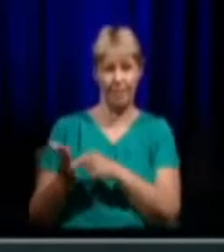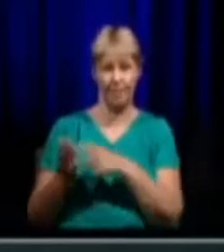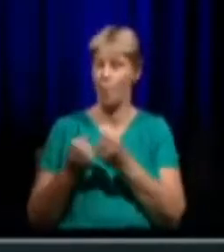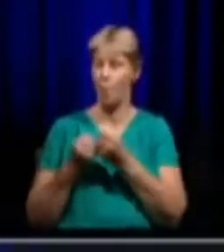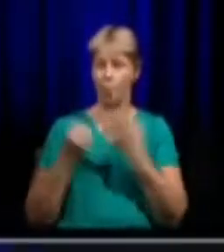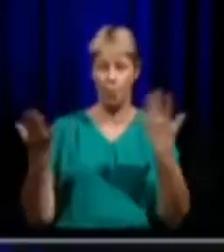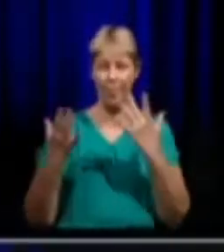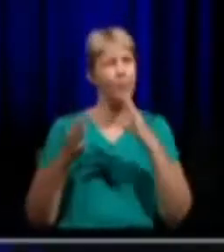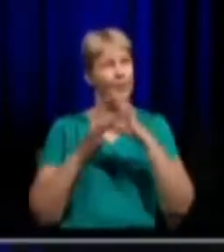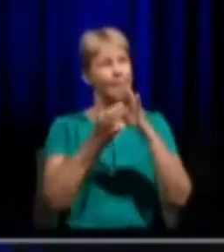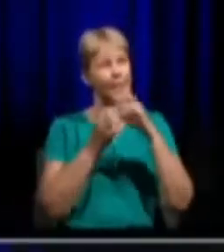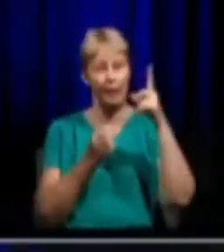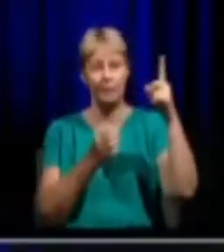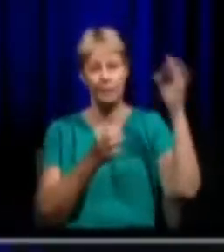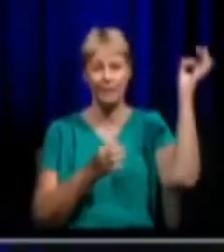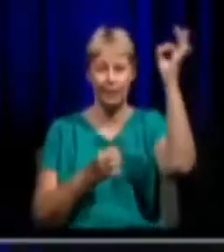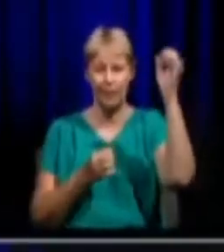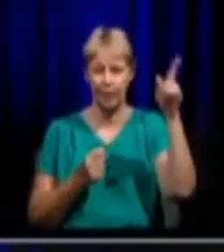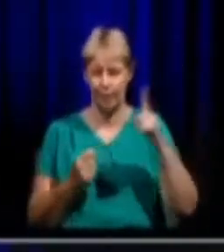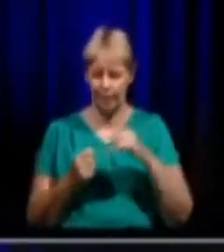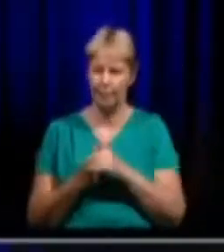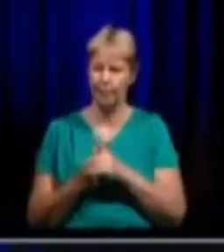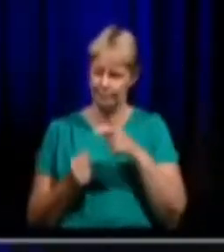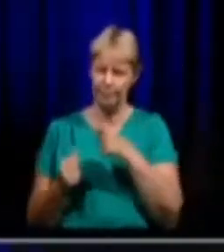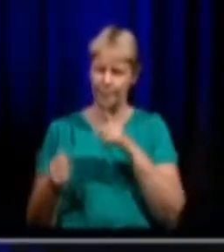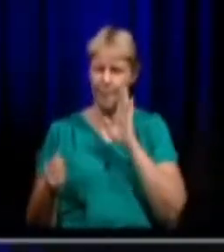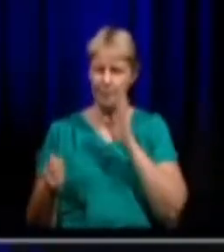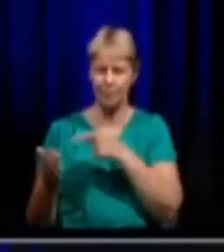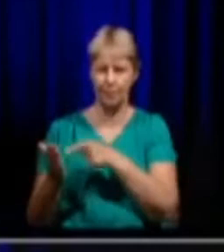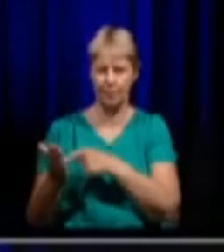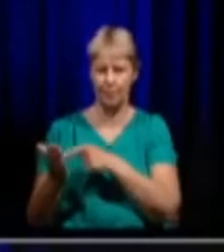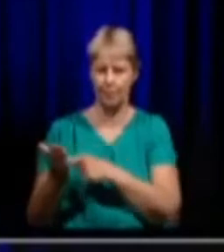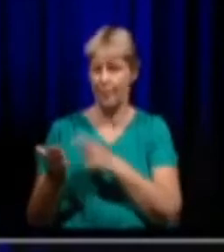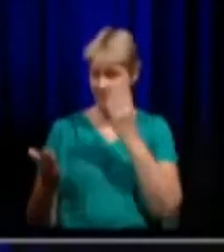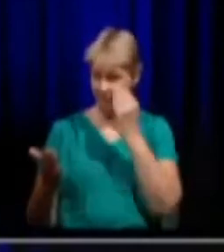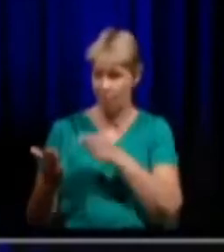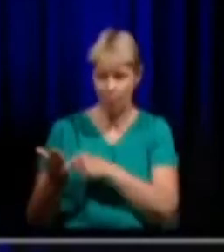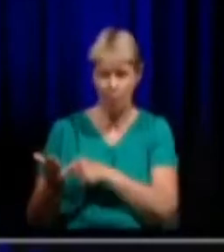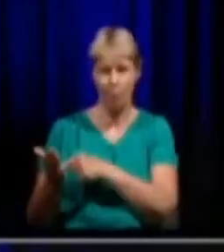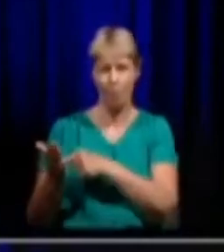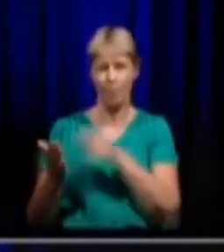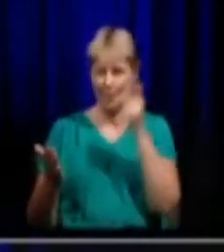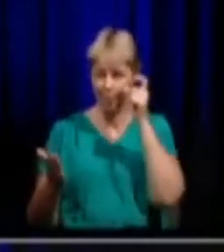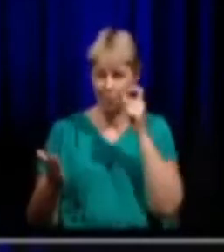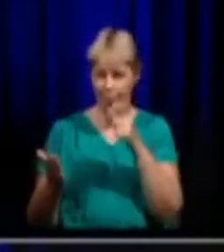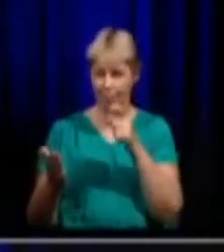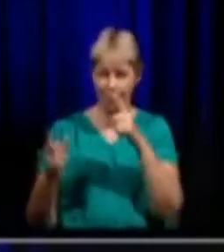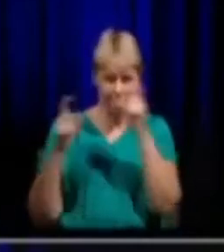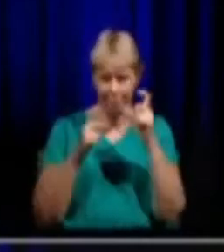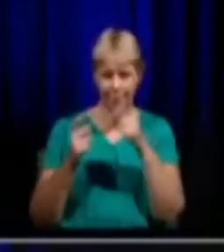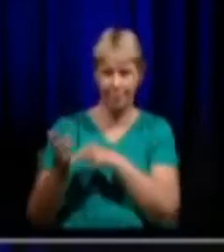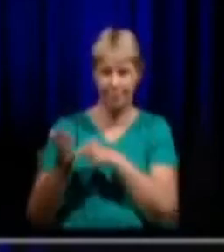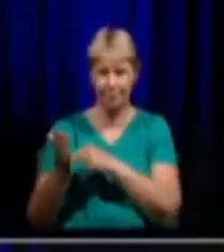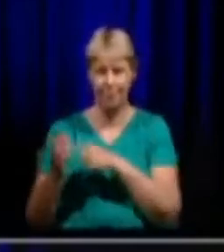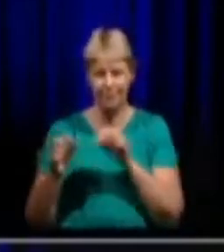is amazing. So on here I have photos, it's a camera, I have a torch, I have a tape